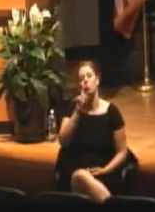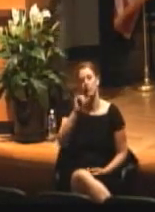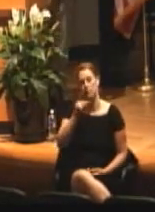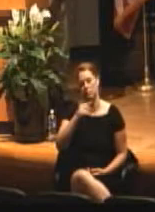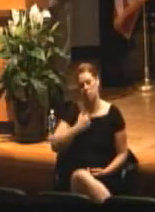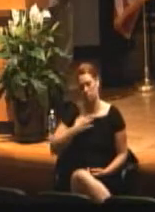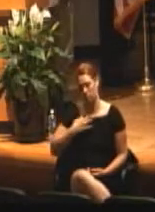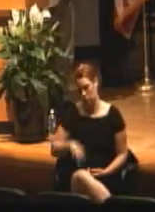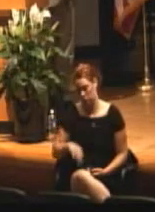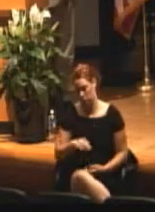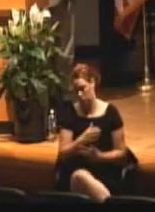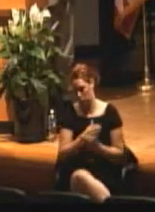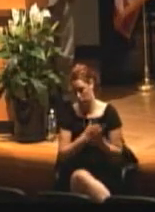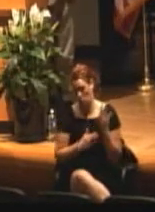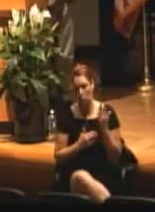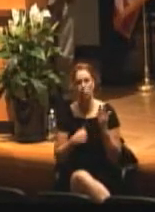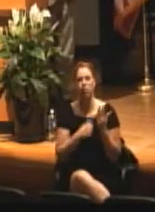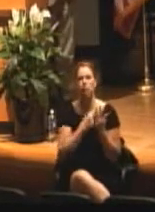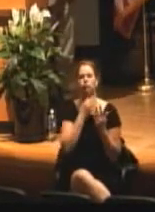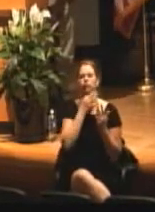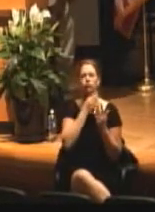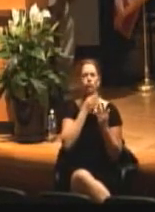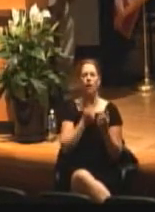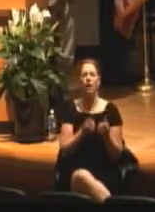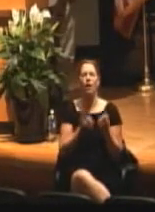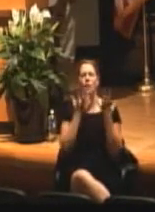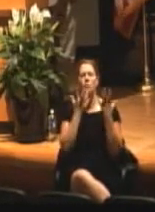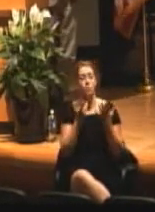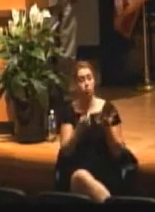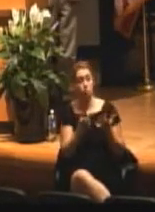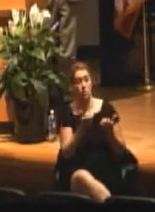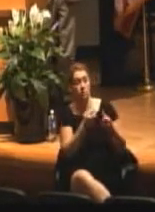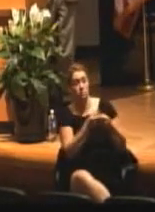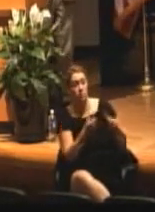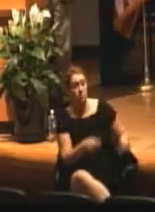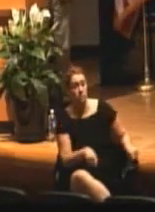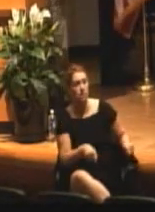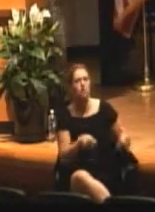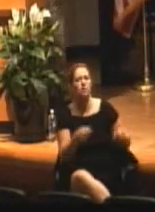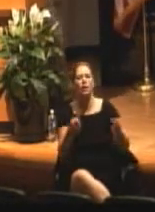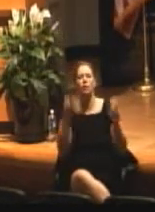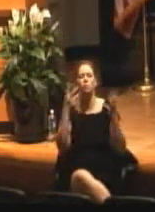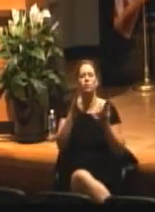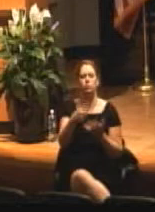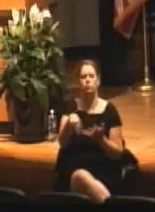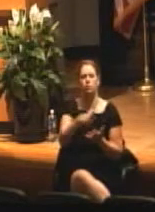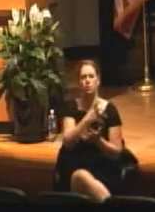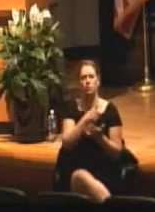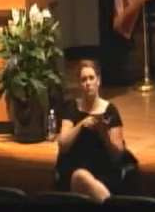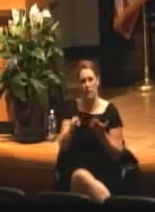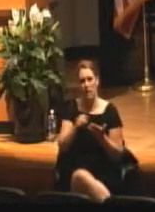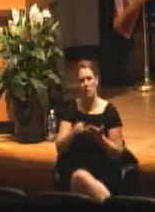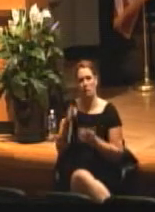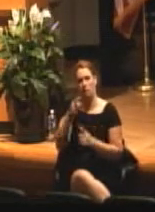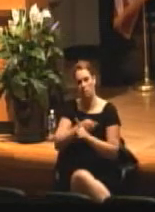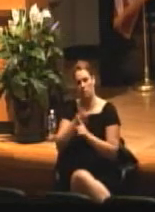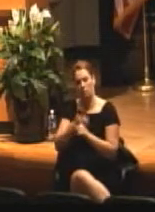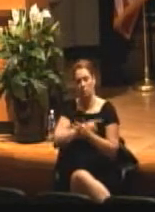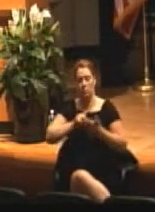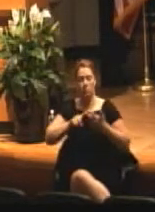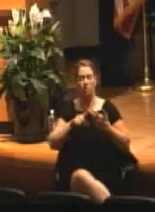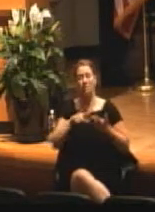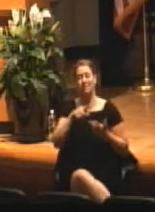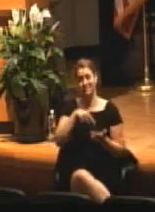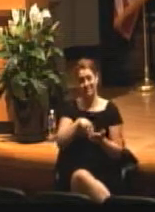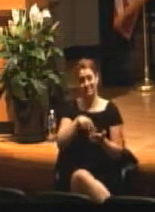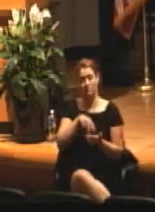want to know how much you're comfortable putting down, what kind of payments you want, you know, where you want to be. Debt ratio is the next piece that comes into play. So